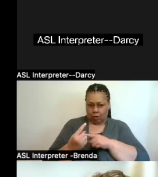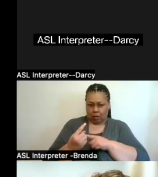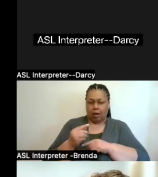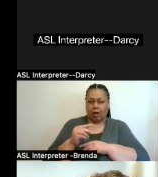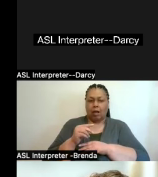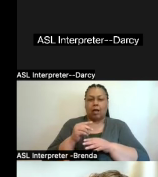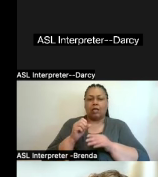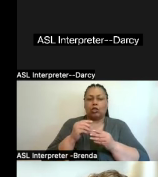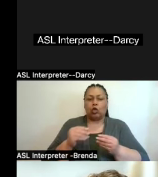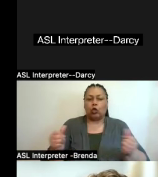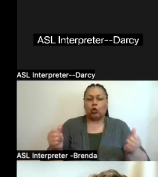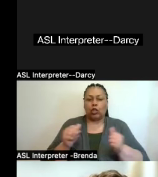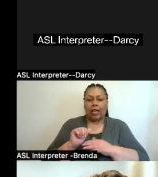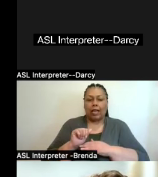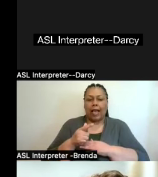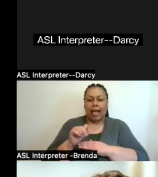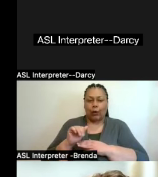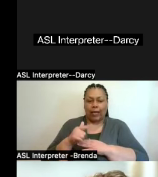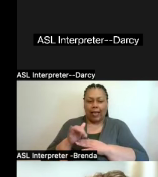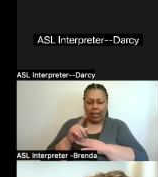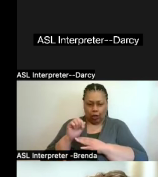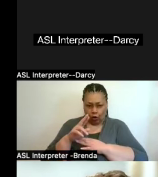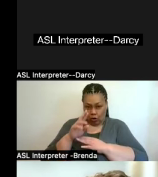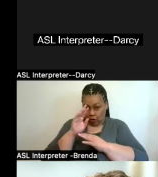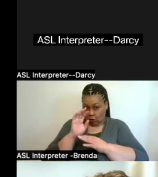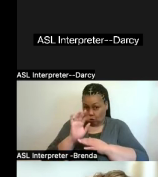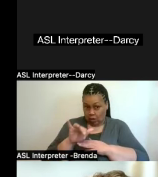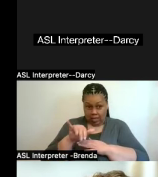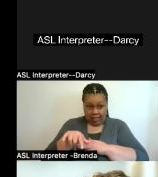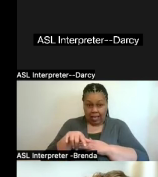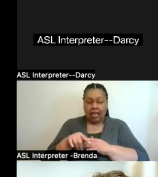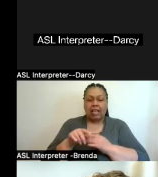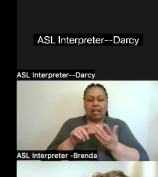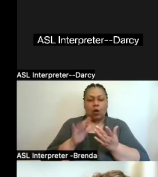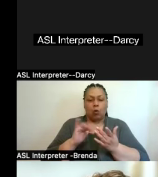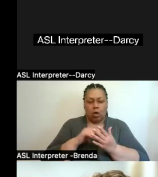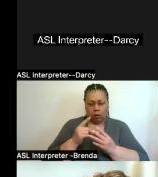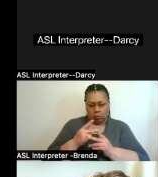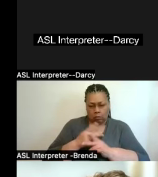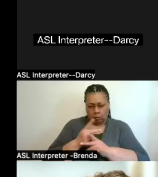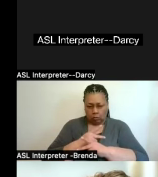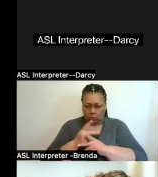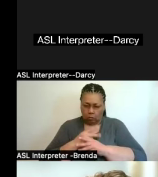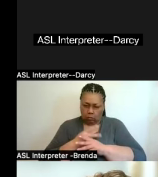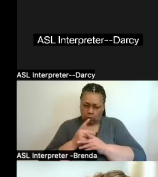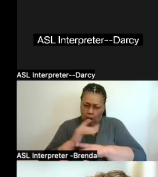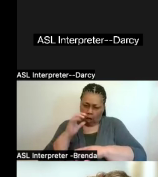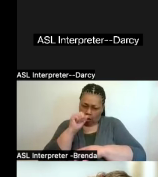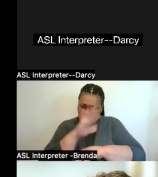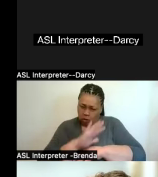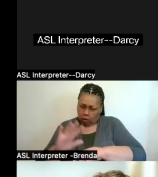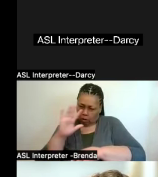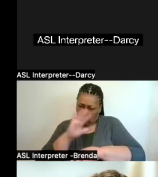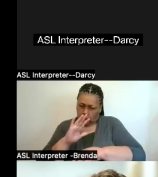called the solution aggregator. And that unified earthquake location and magnitude estimate will then be used to create